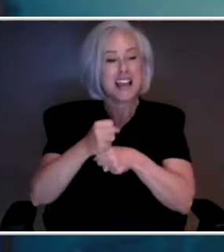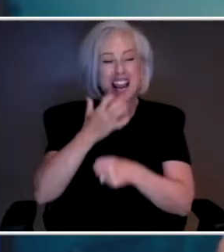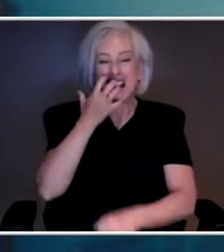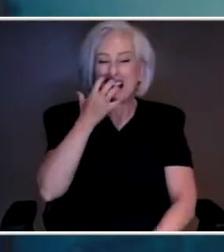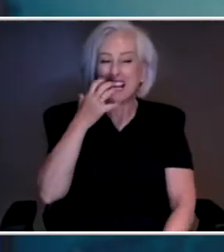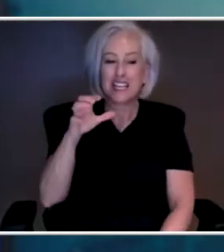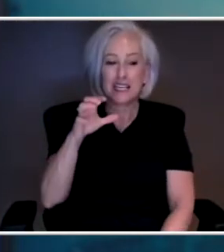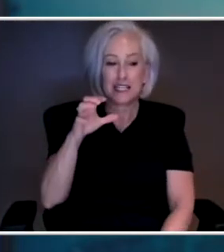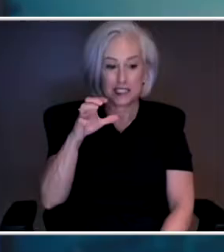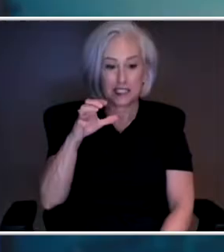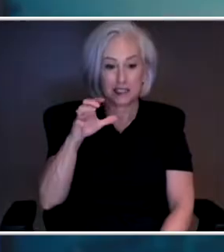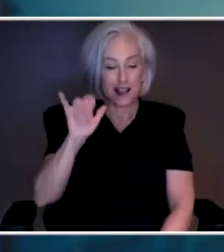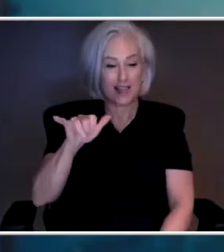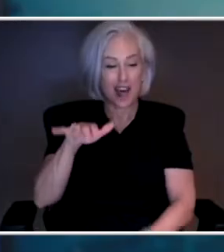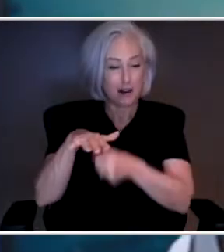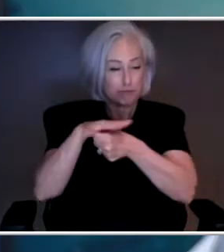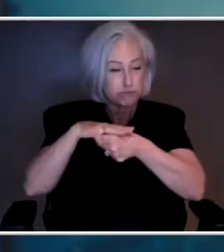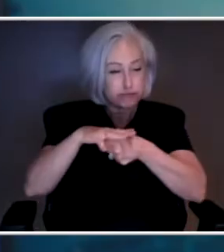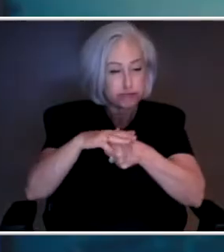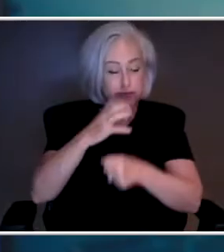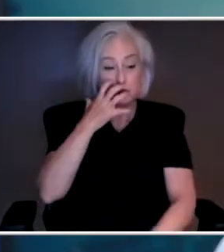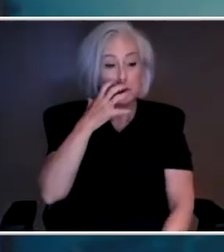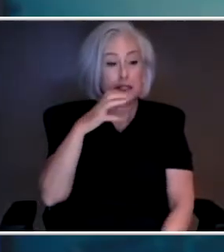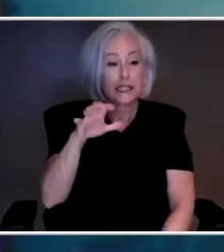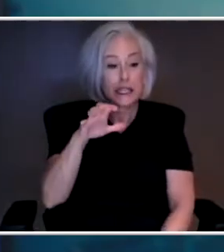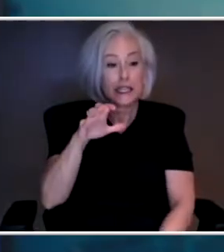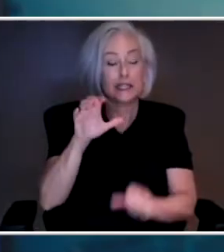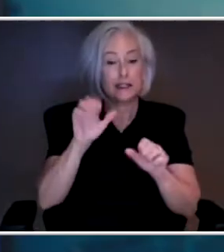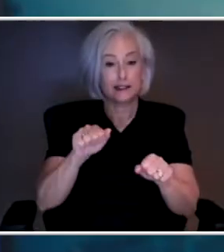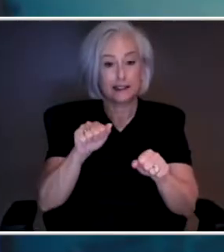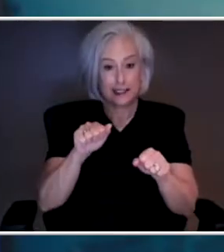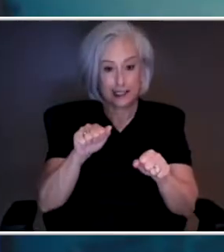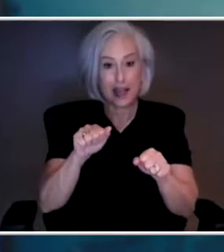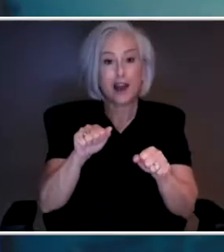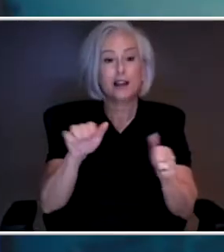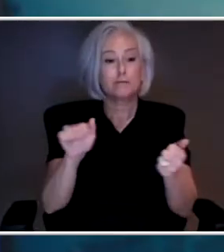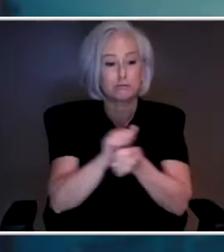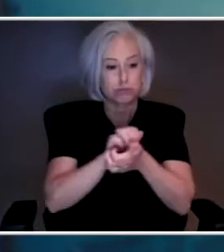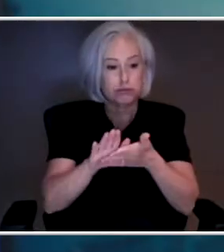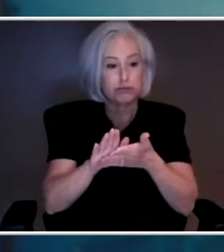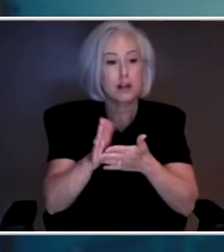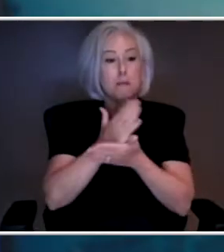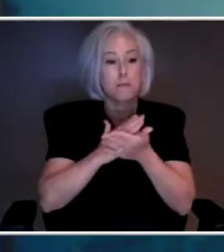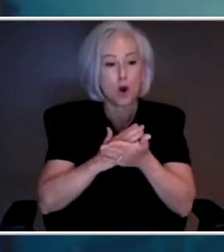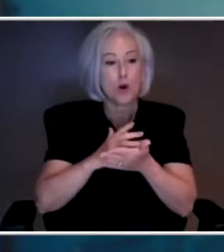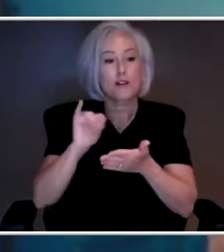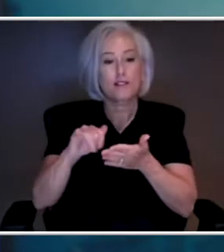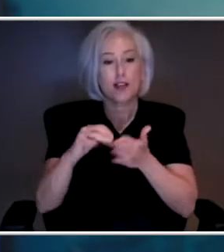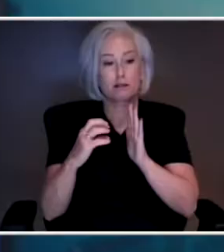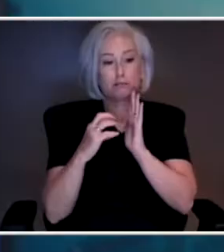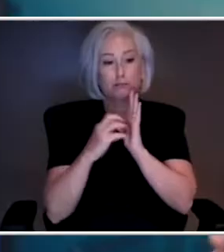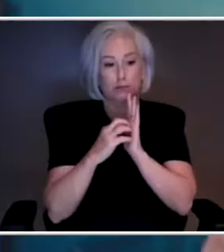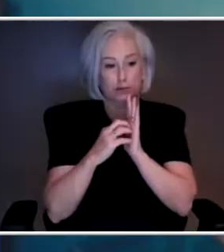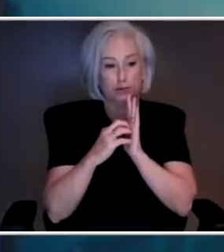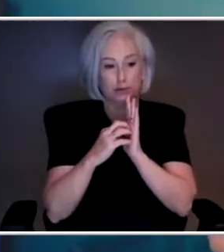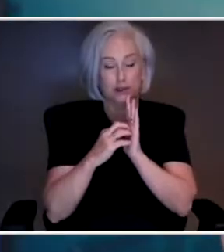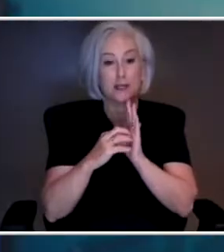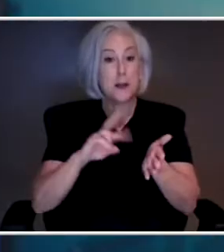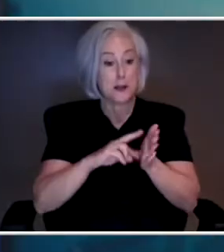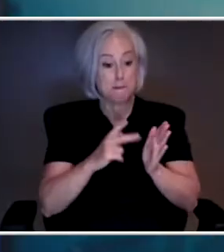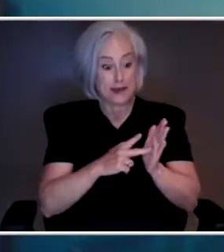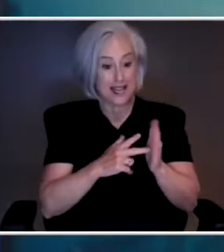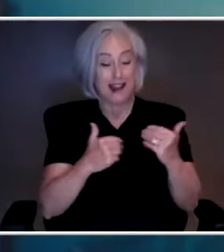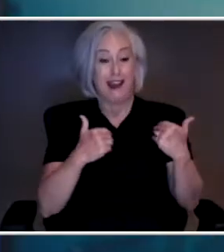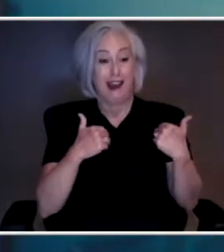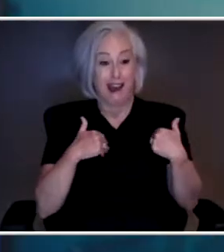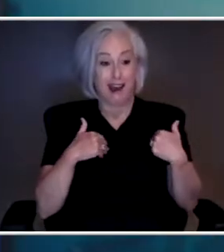This localized heat can essentially kill parts of the nodule. So you're looking with ultrasound at the needle inside